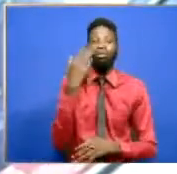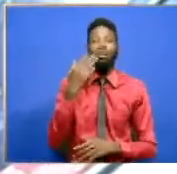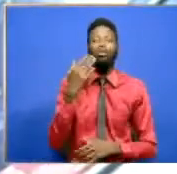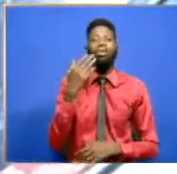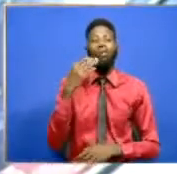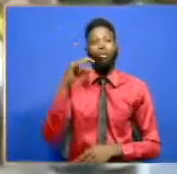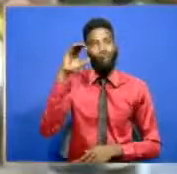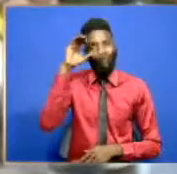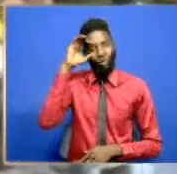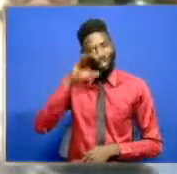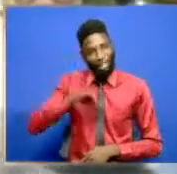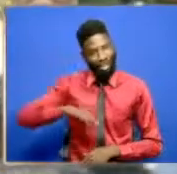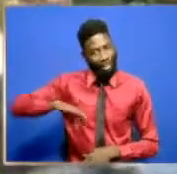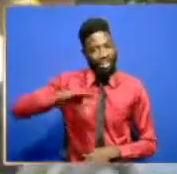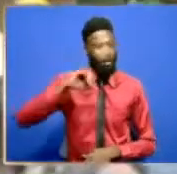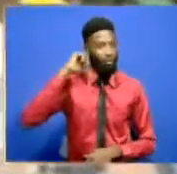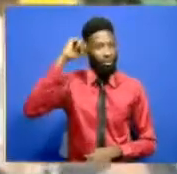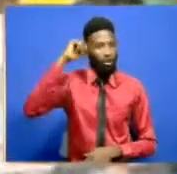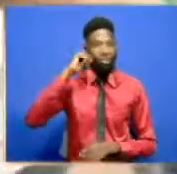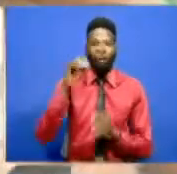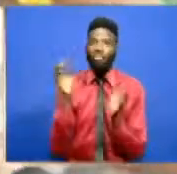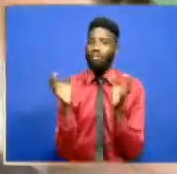party.